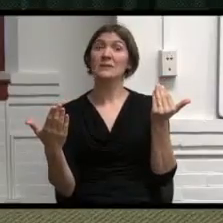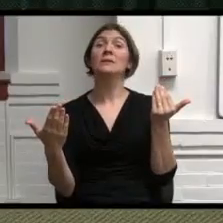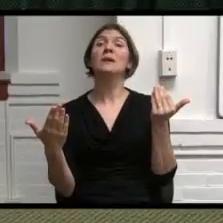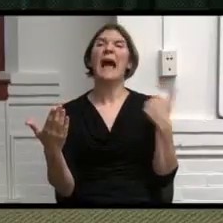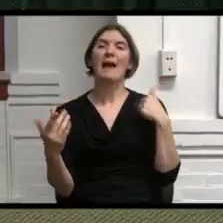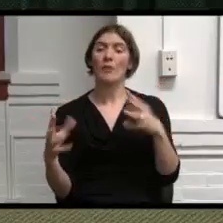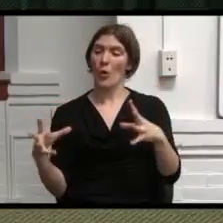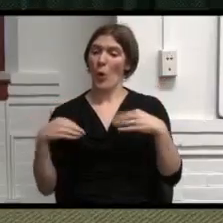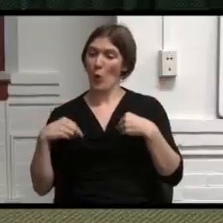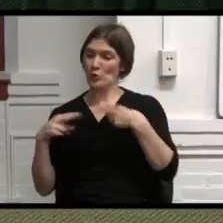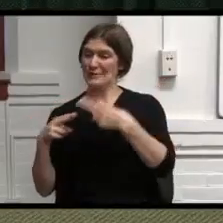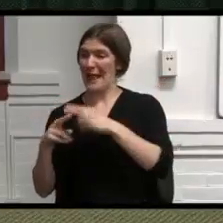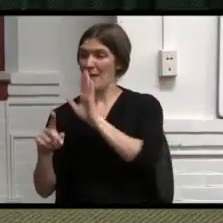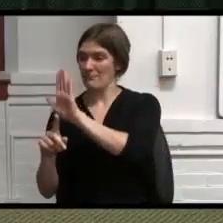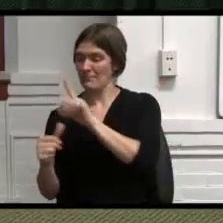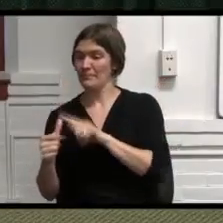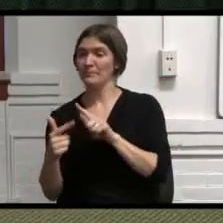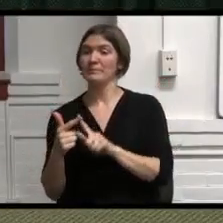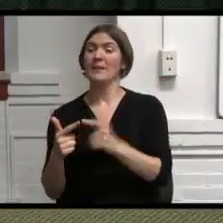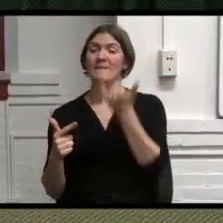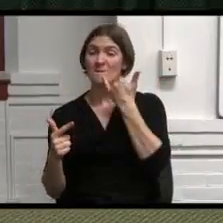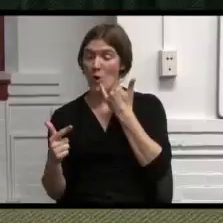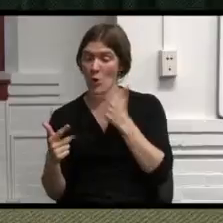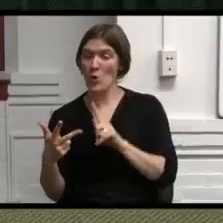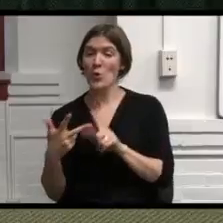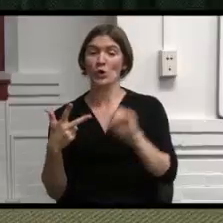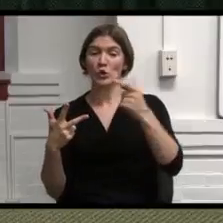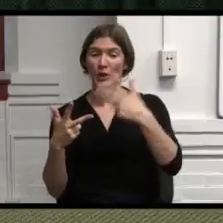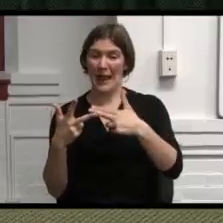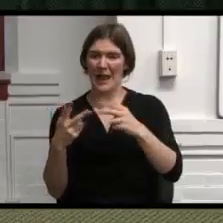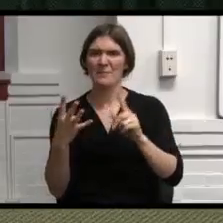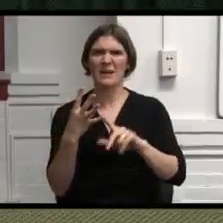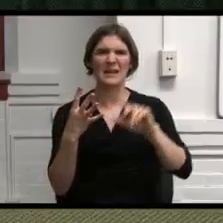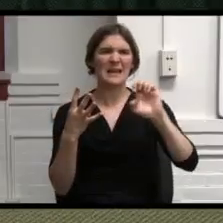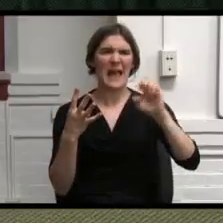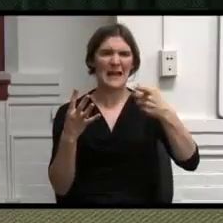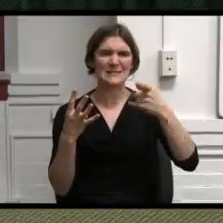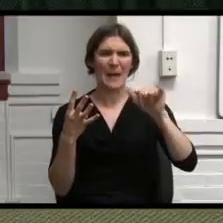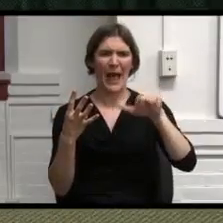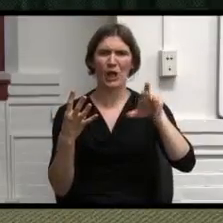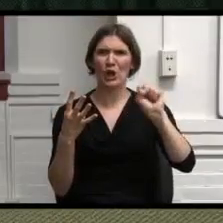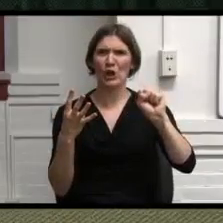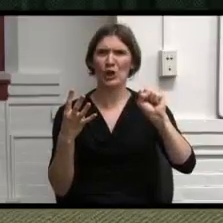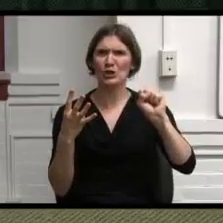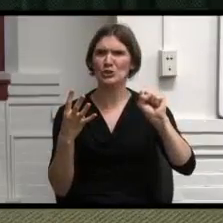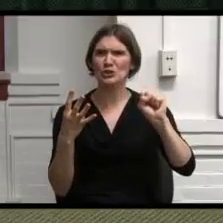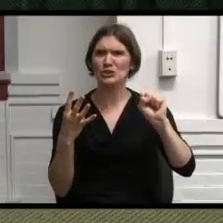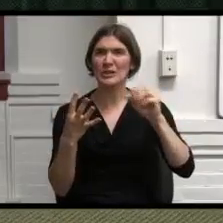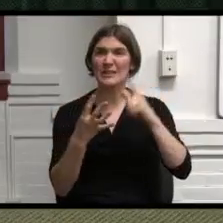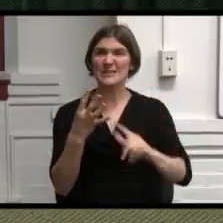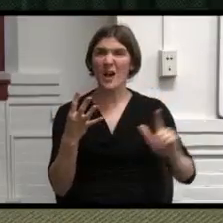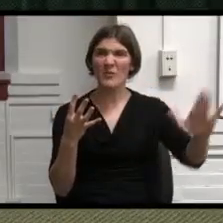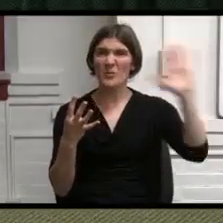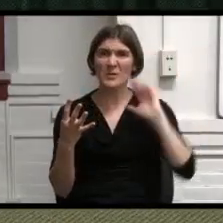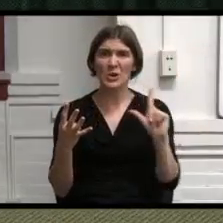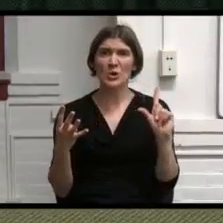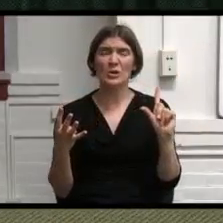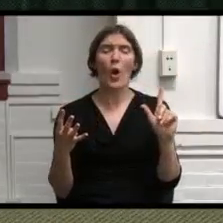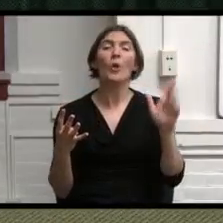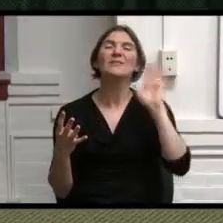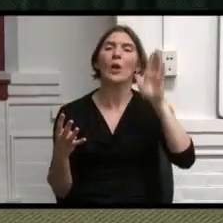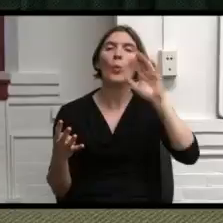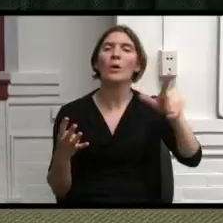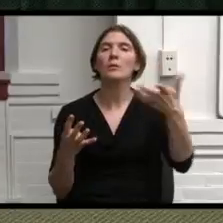the owner's name, the phone number, the dog's name. Then it says expires, and some of the things are in 2017